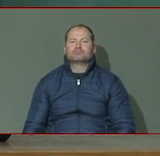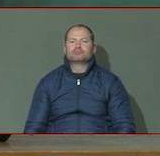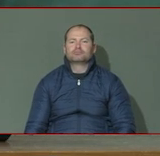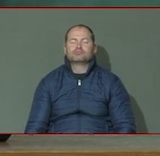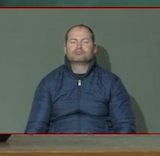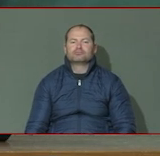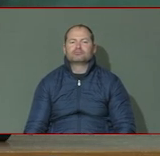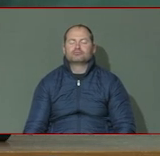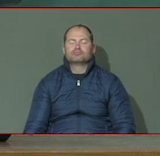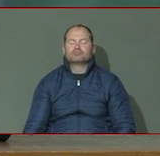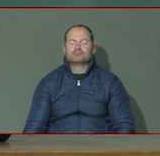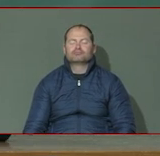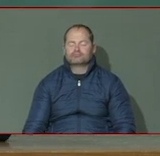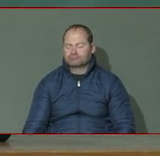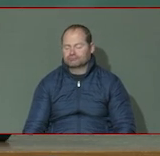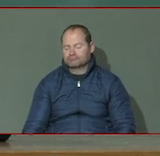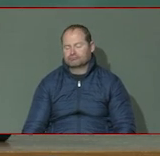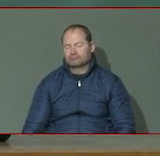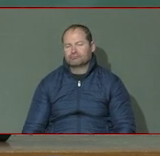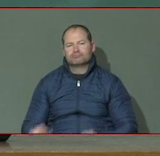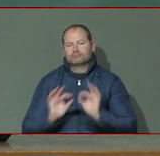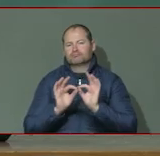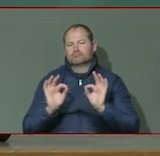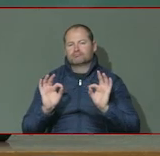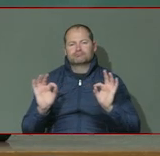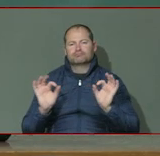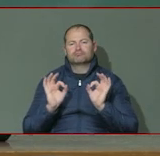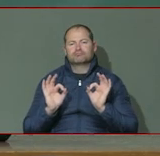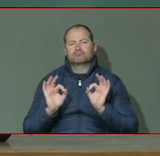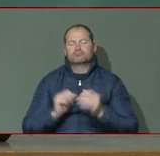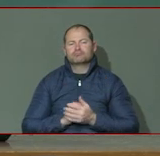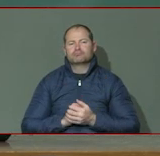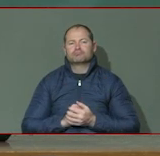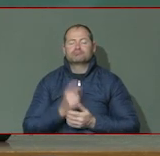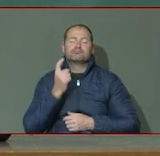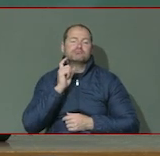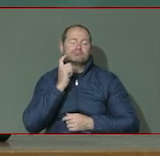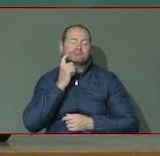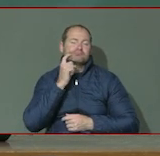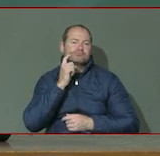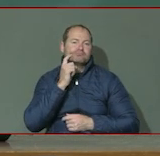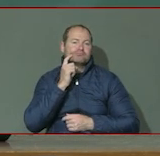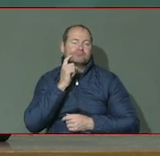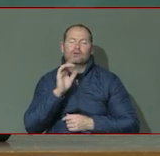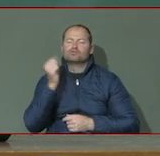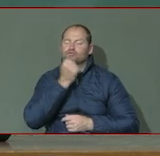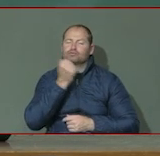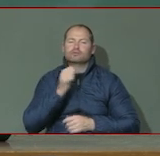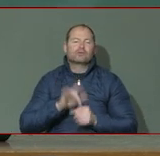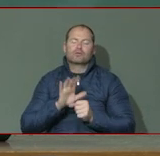No demand for the shares. And for candy, that was candy, sorry, not